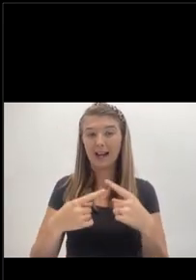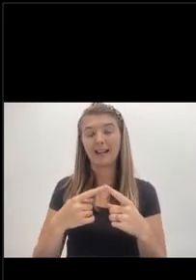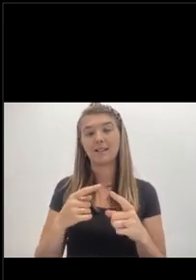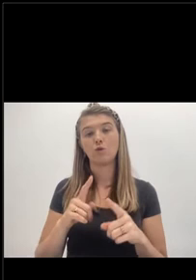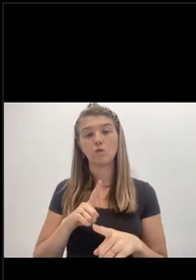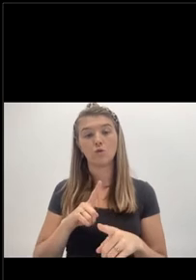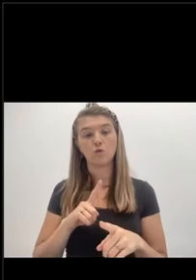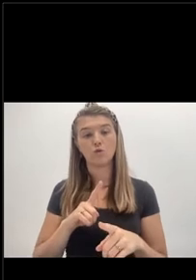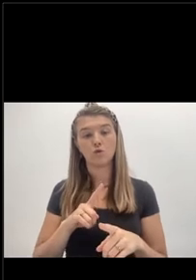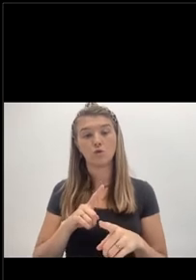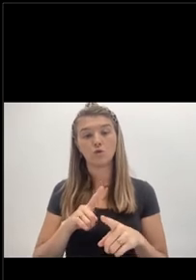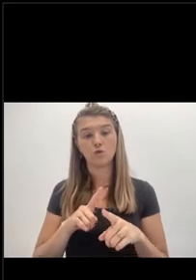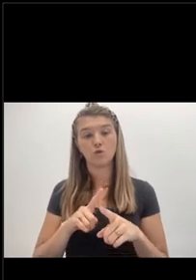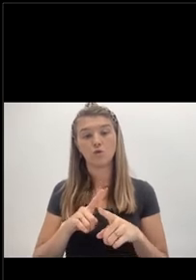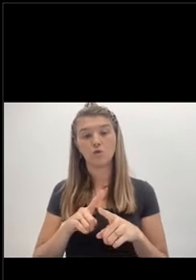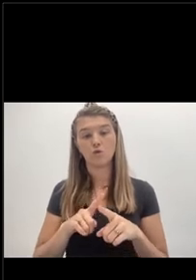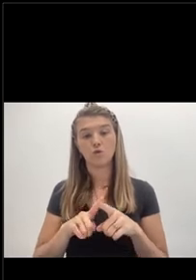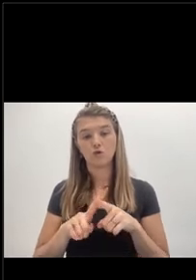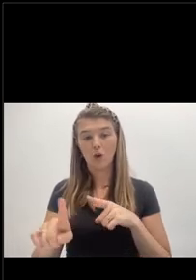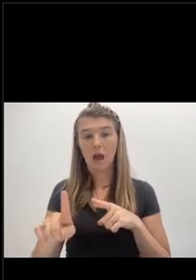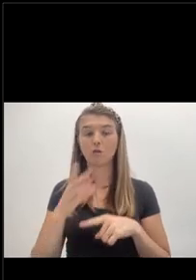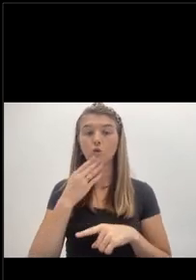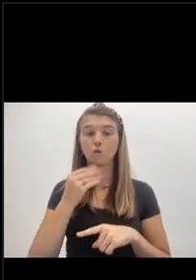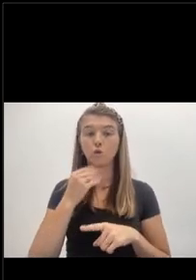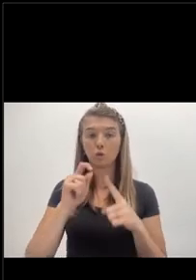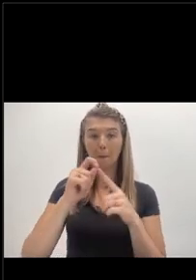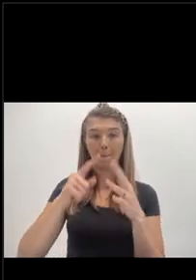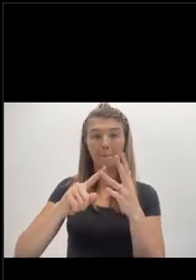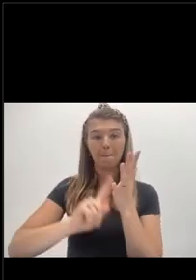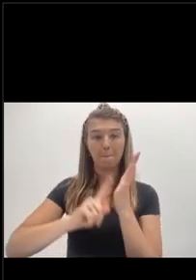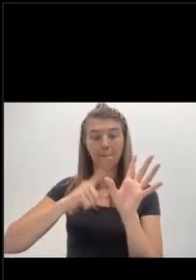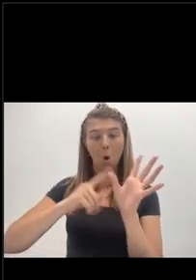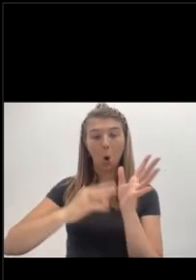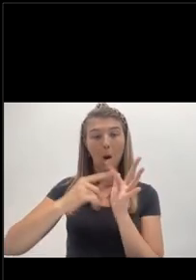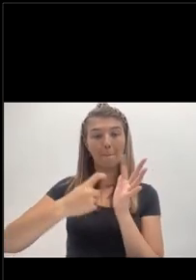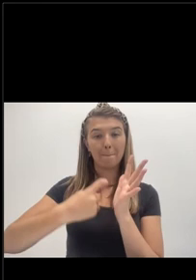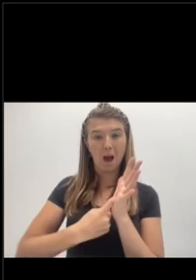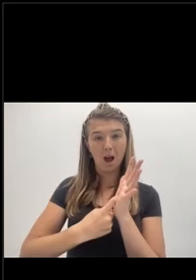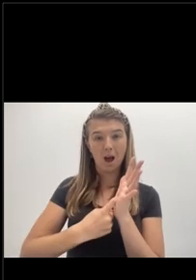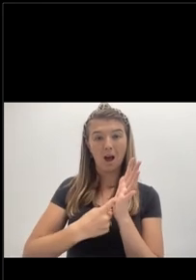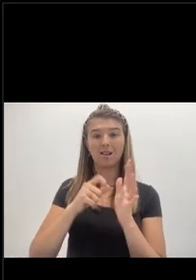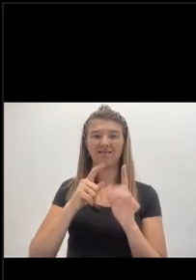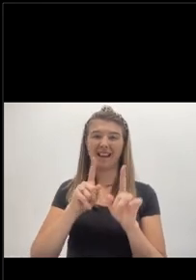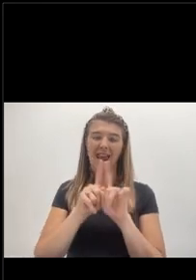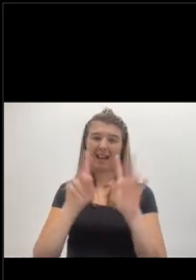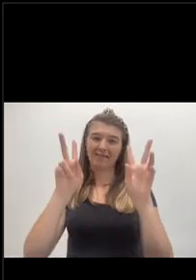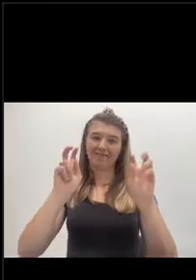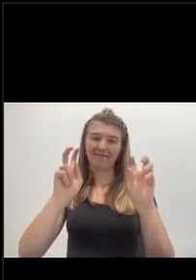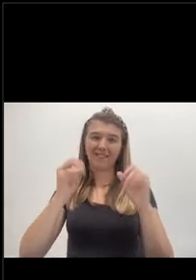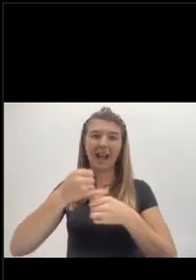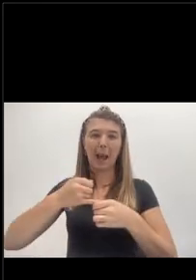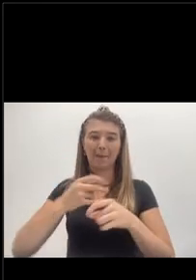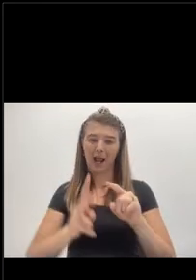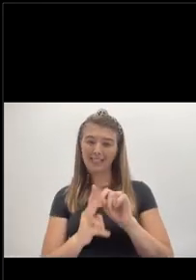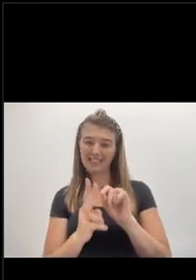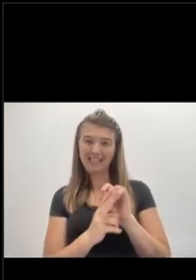you actually use the polymer and use some sort of chemical scissors to cut it back into the pieces